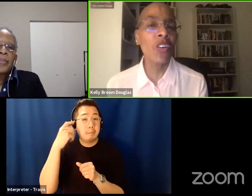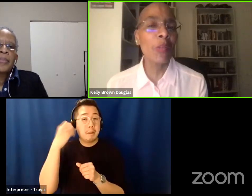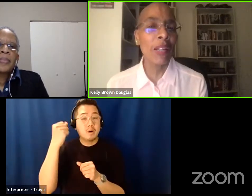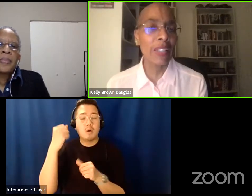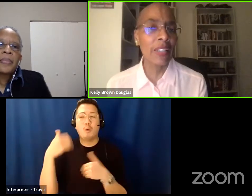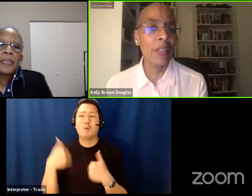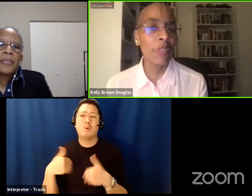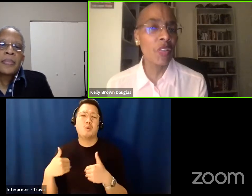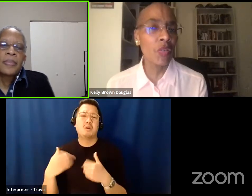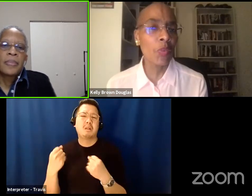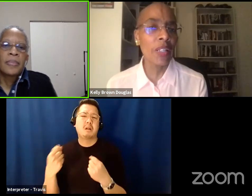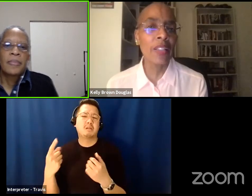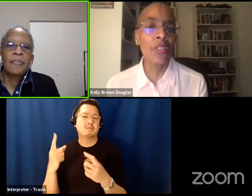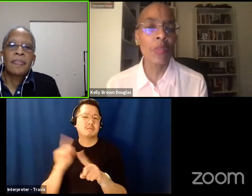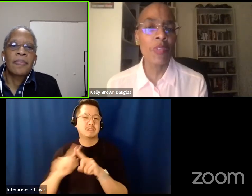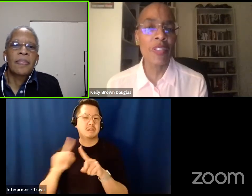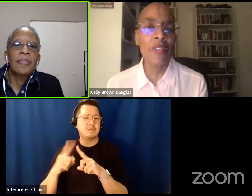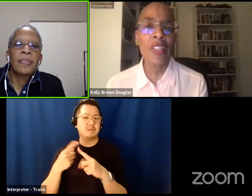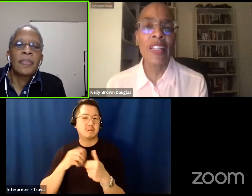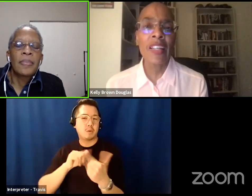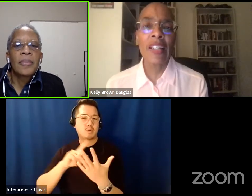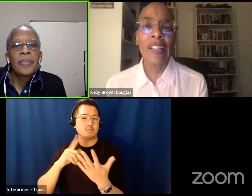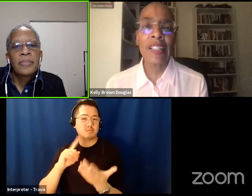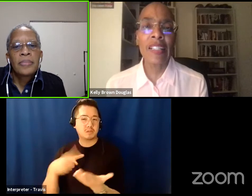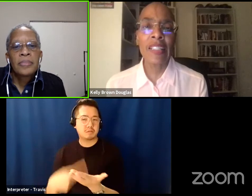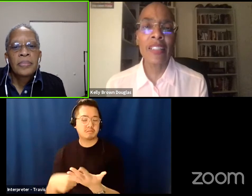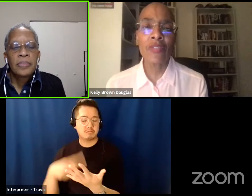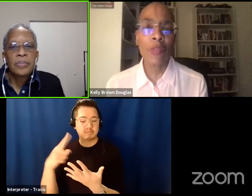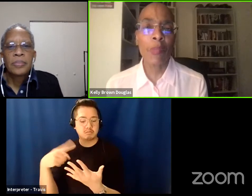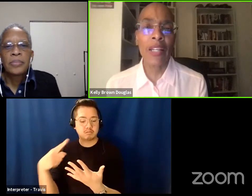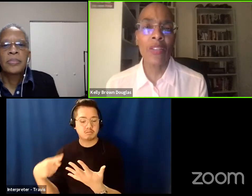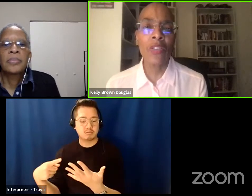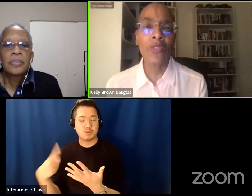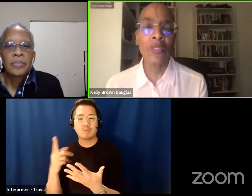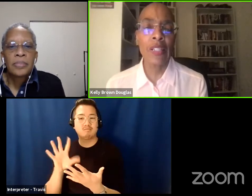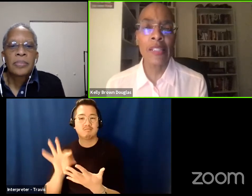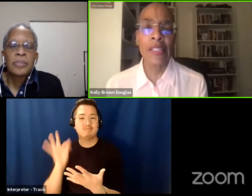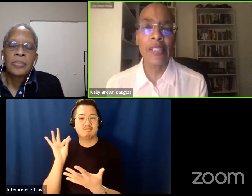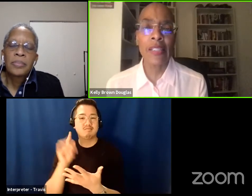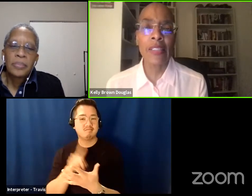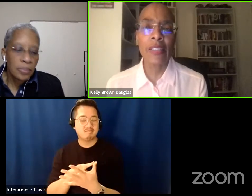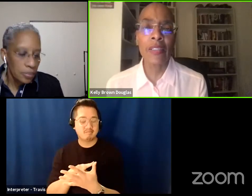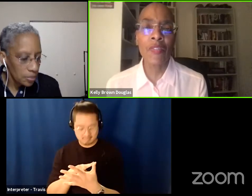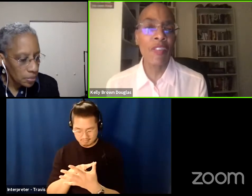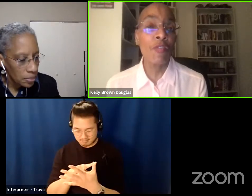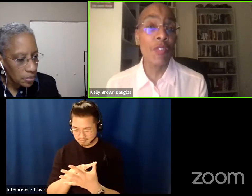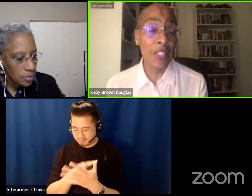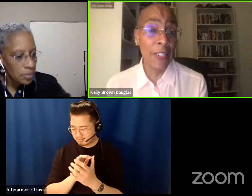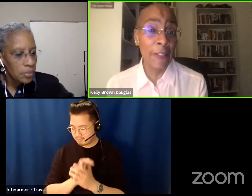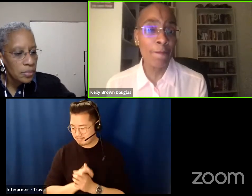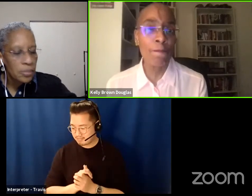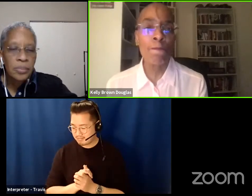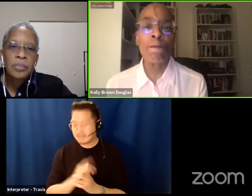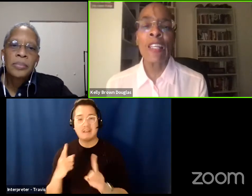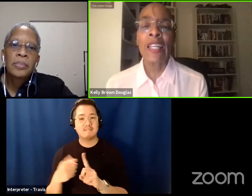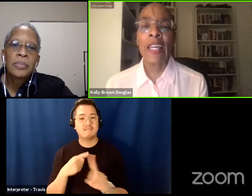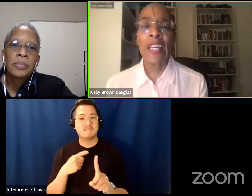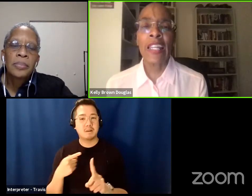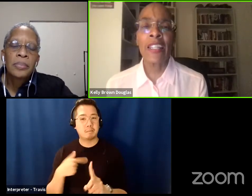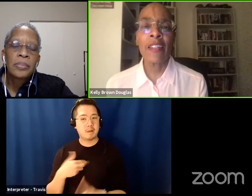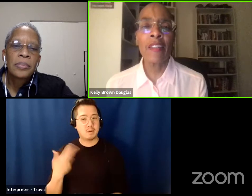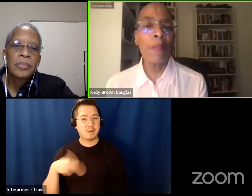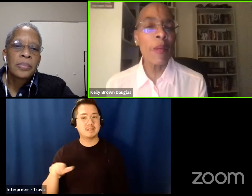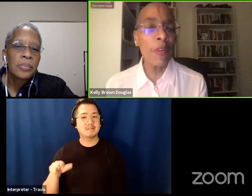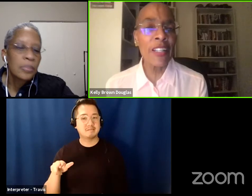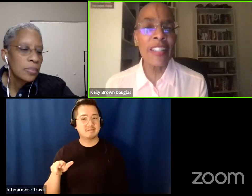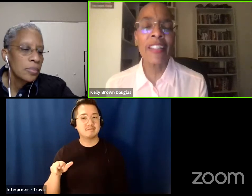I want to talk about it in a particular way in terms of from my own faith tradition